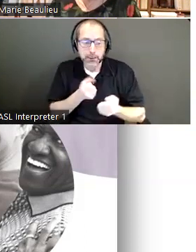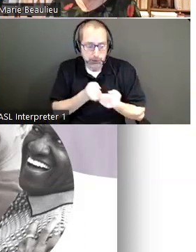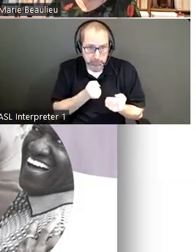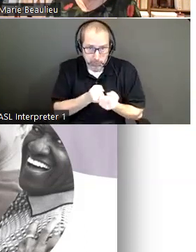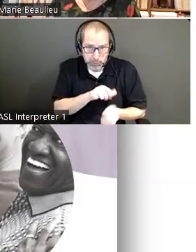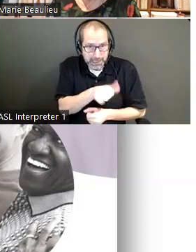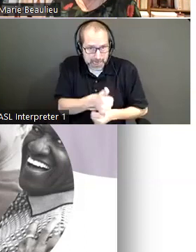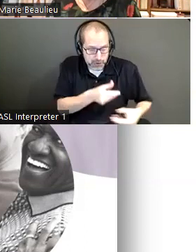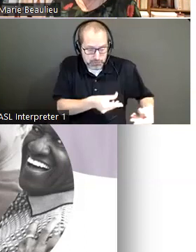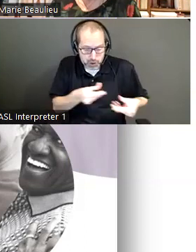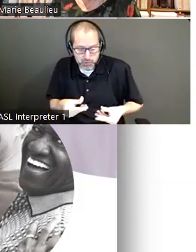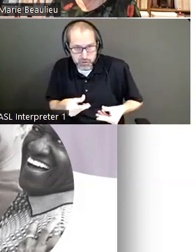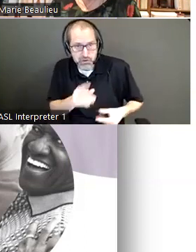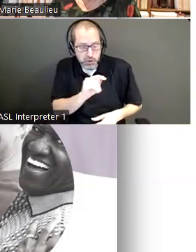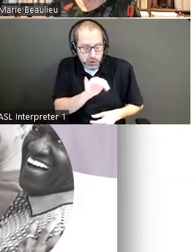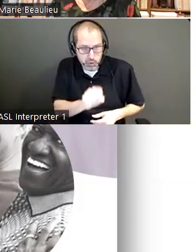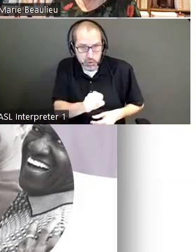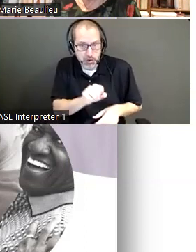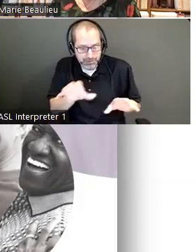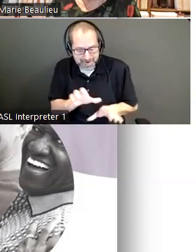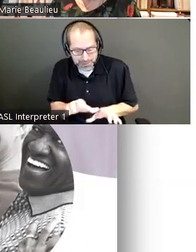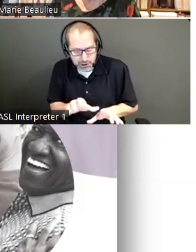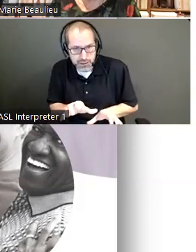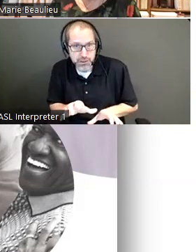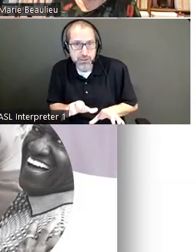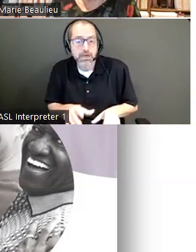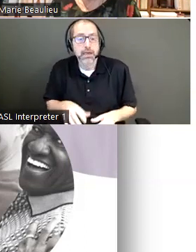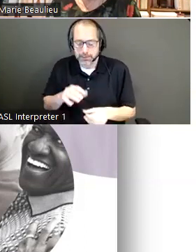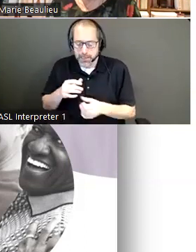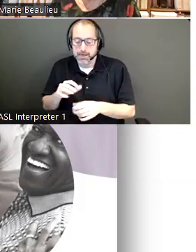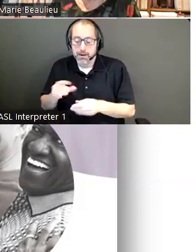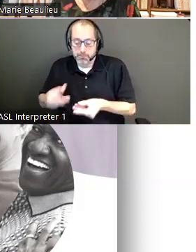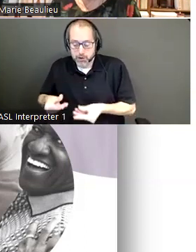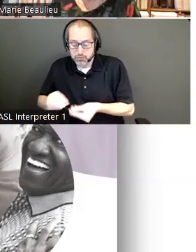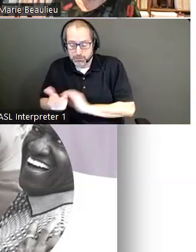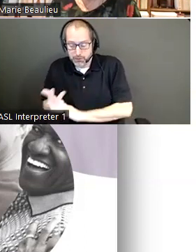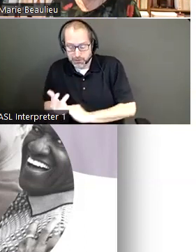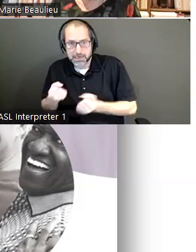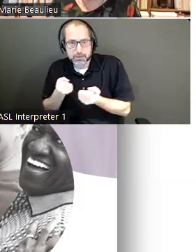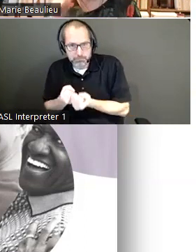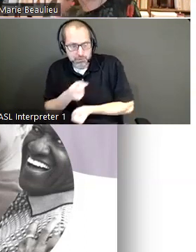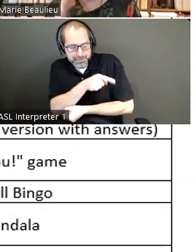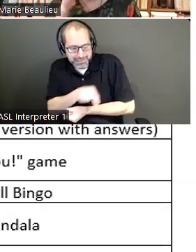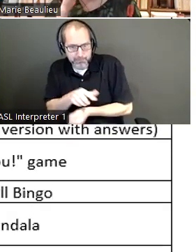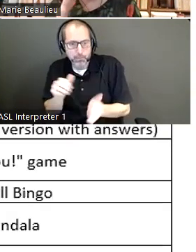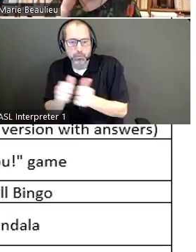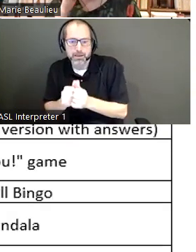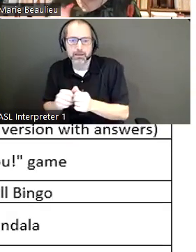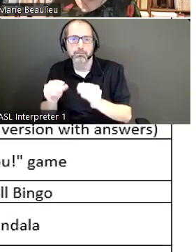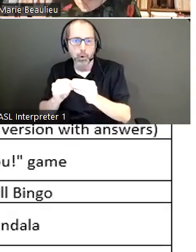tools implemented with the module 1 and module 2, sorry.